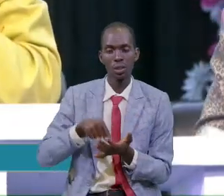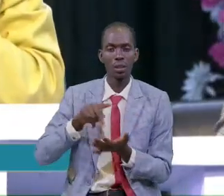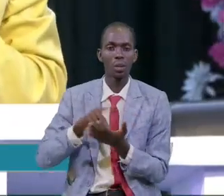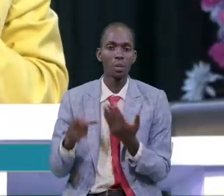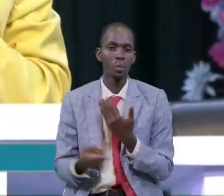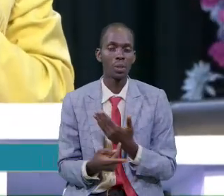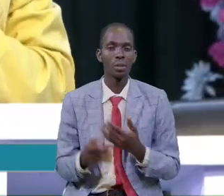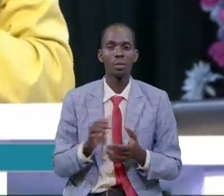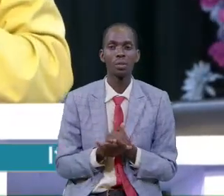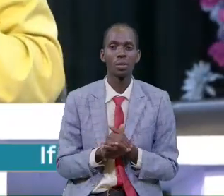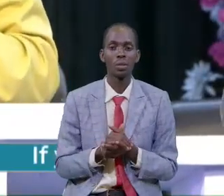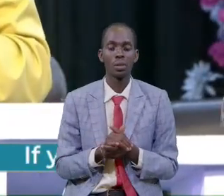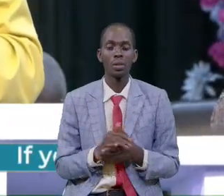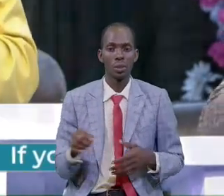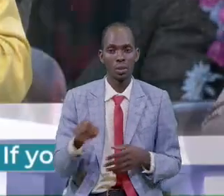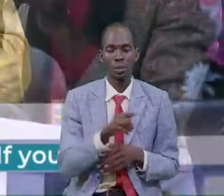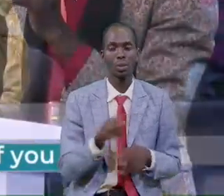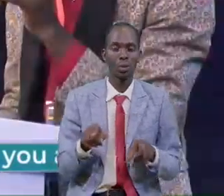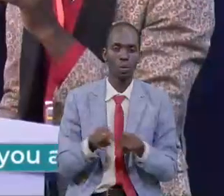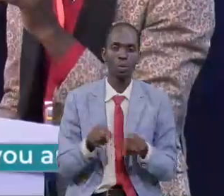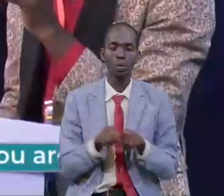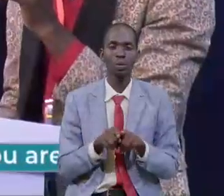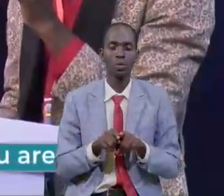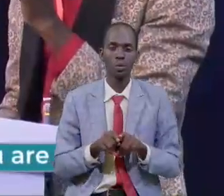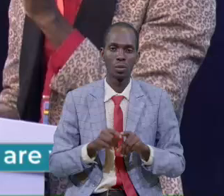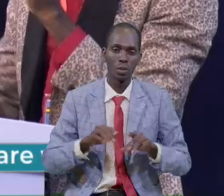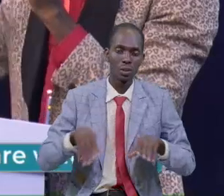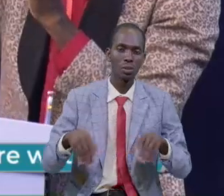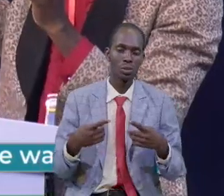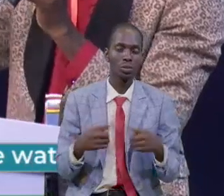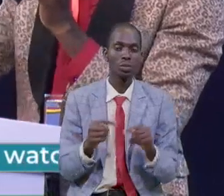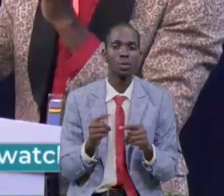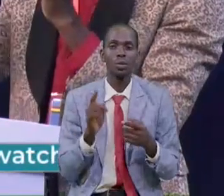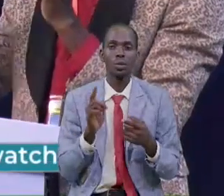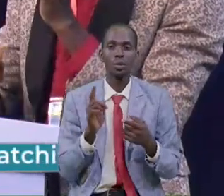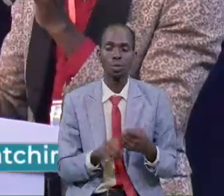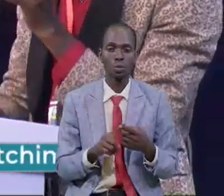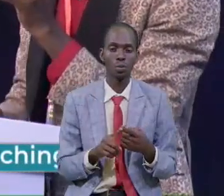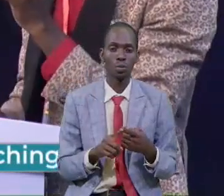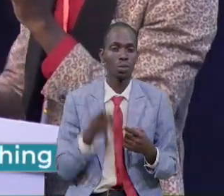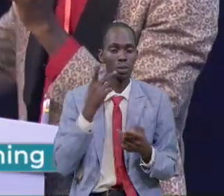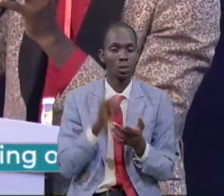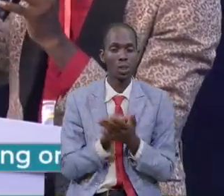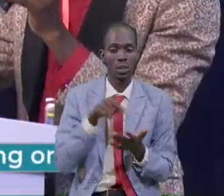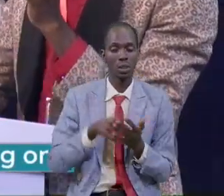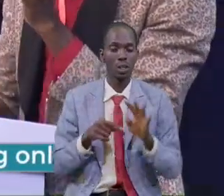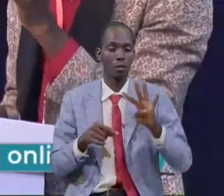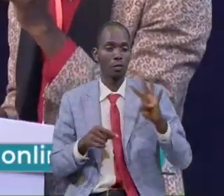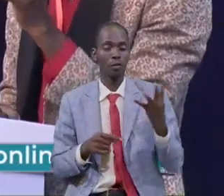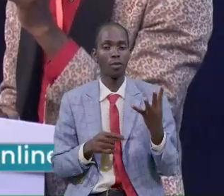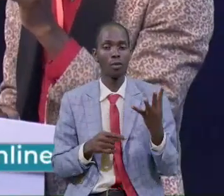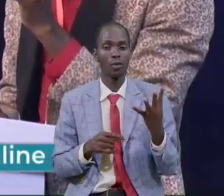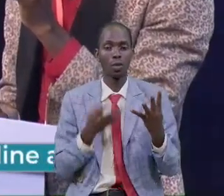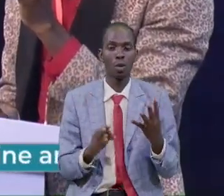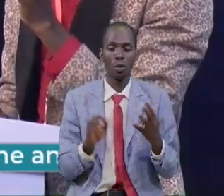They should do well. That 4th August. Every church.